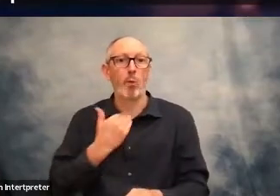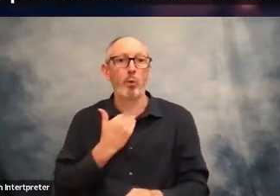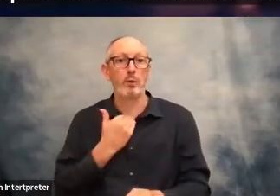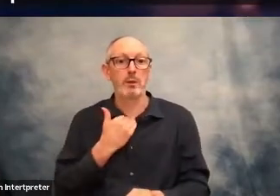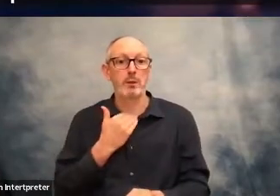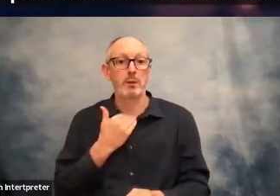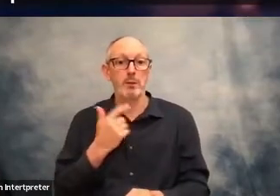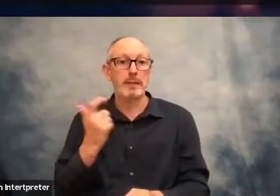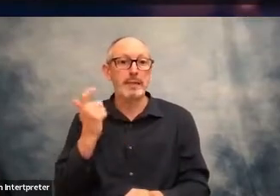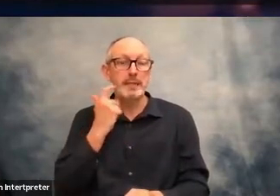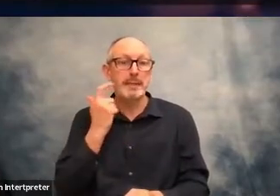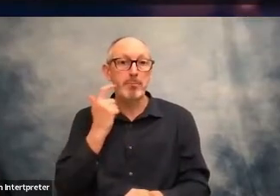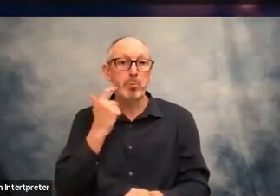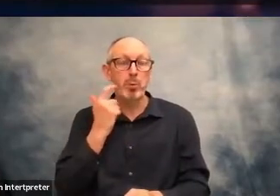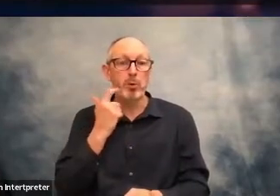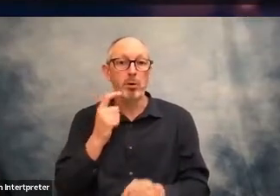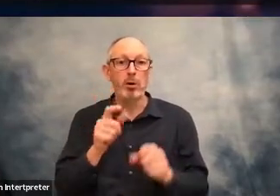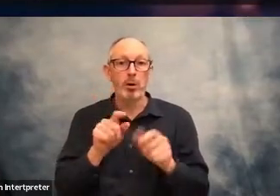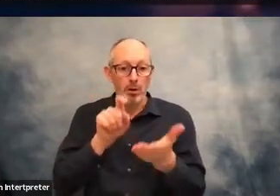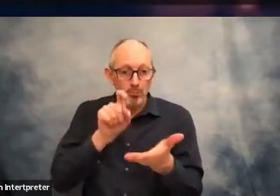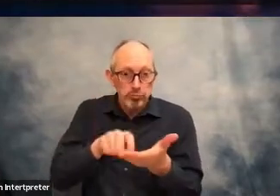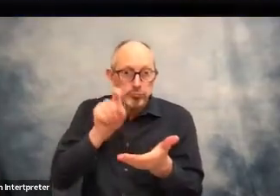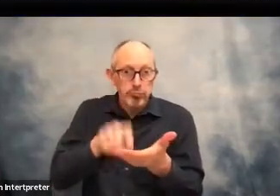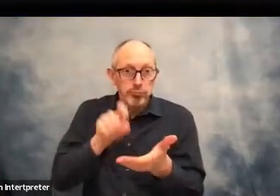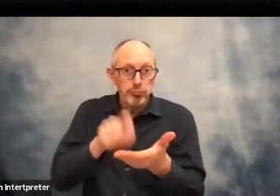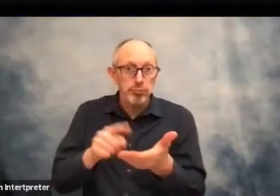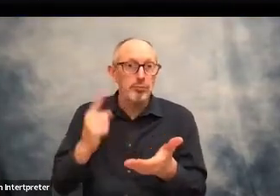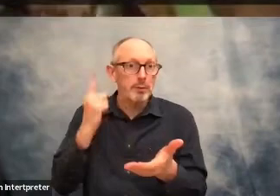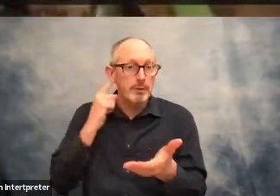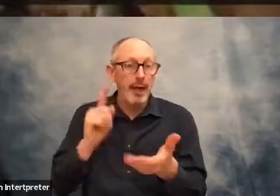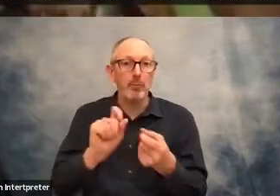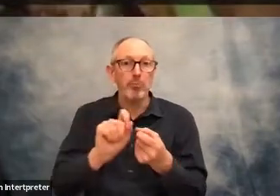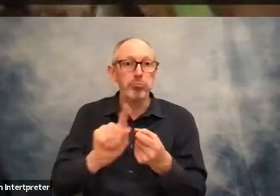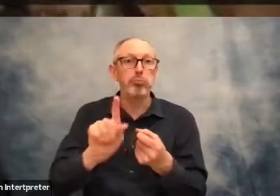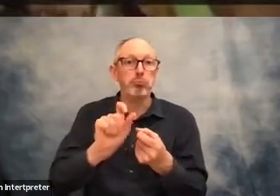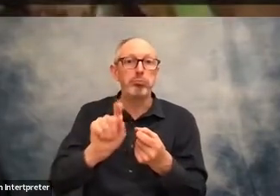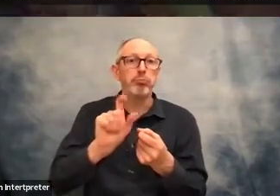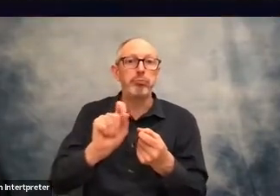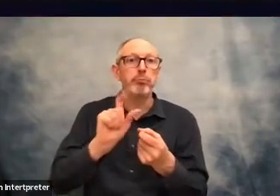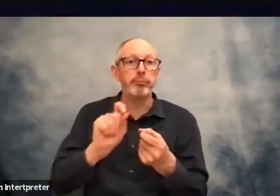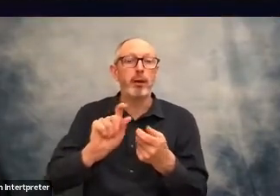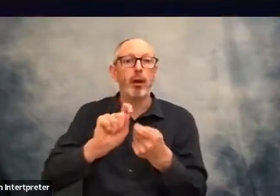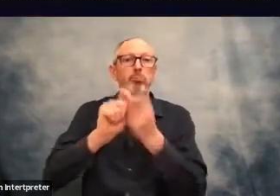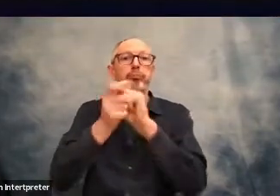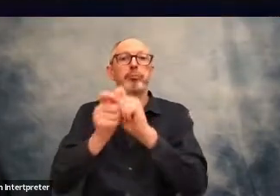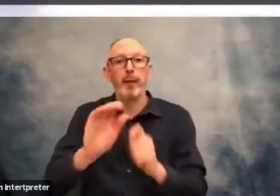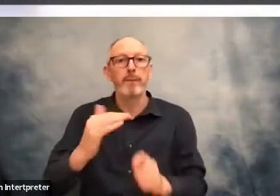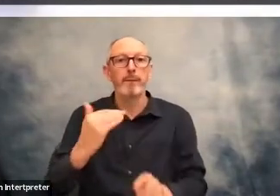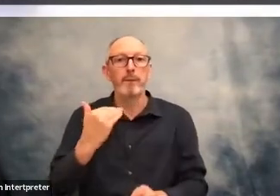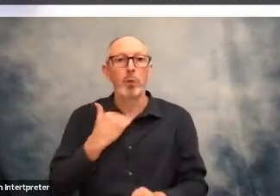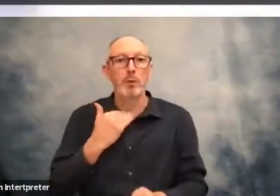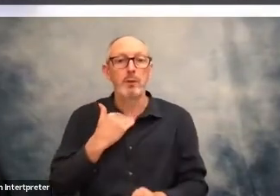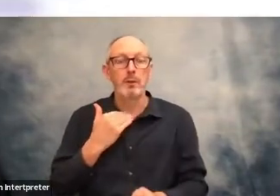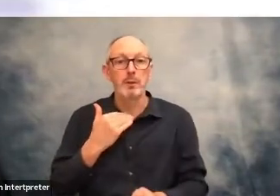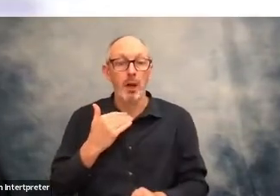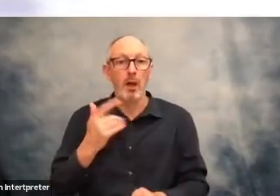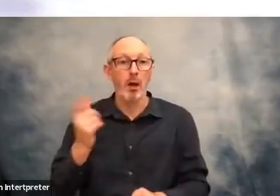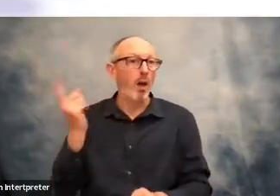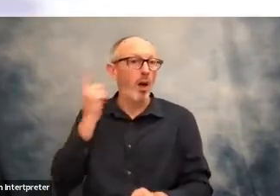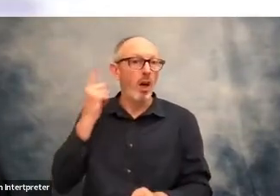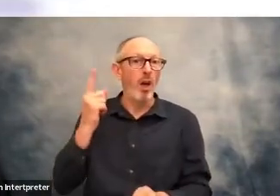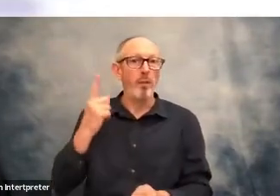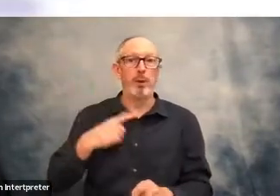note combinations on any device. Their own pre-stroke voice. Music reaching parts of the brain that stroke left untouched.